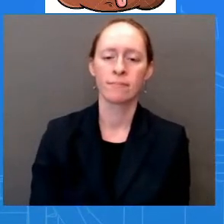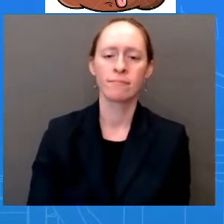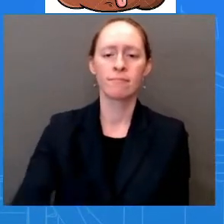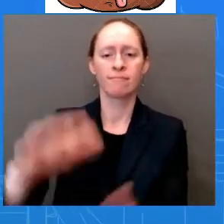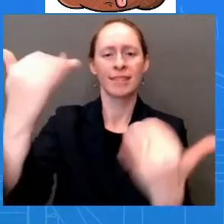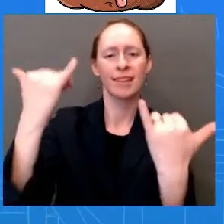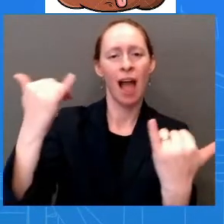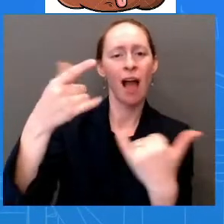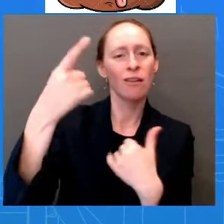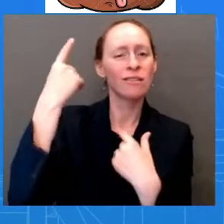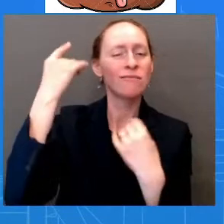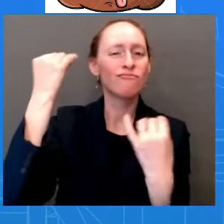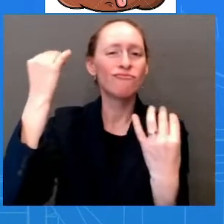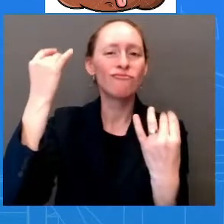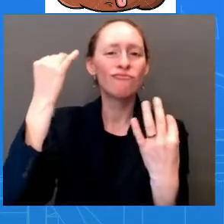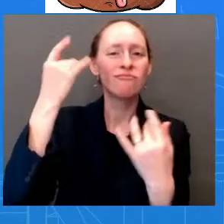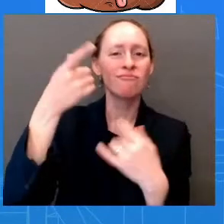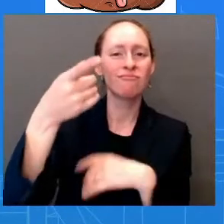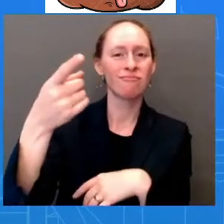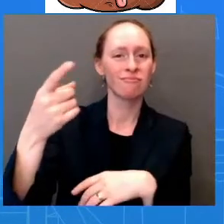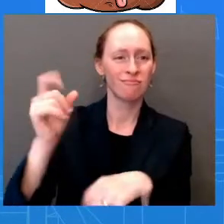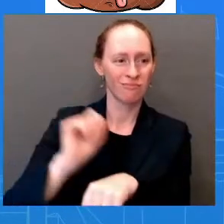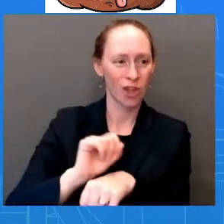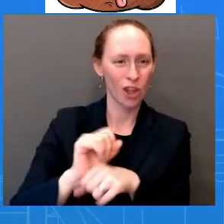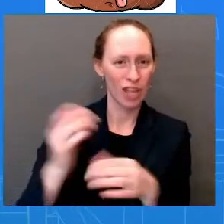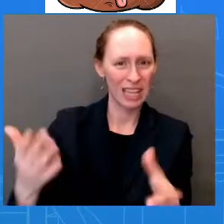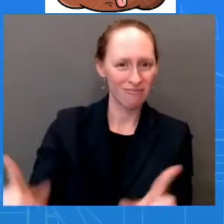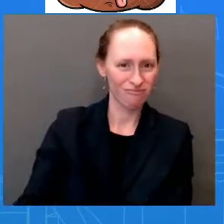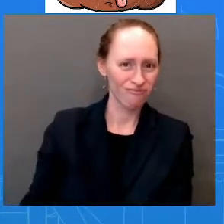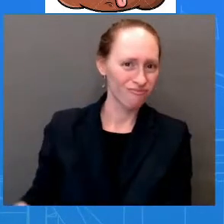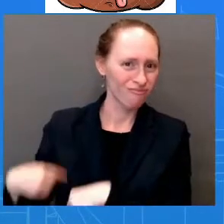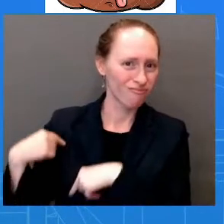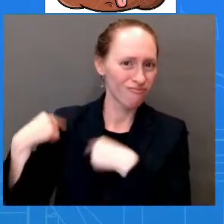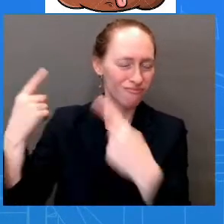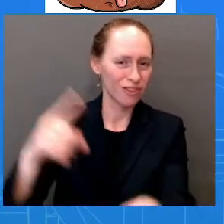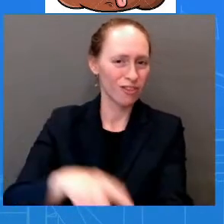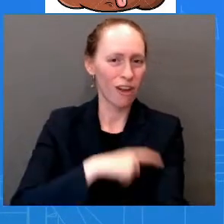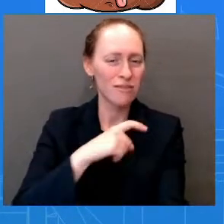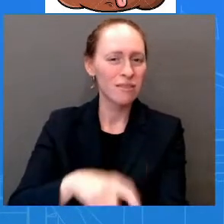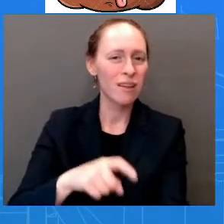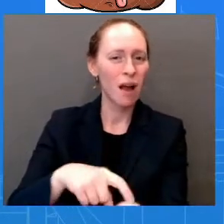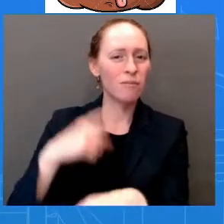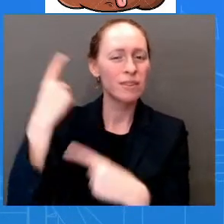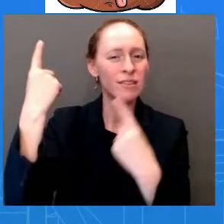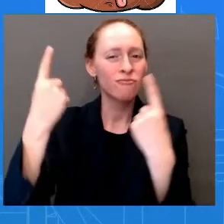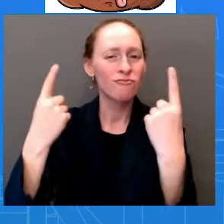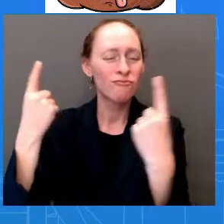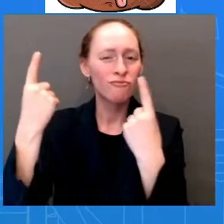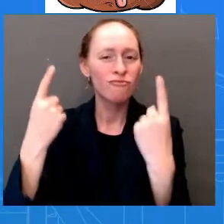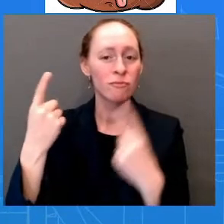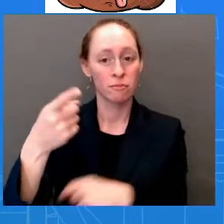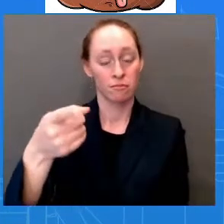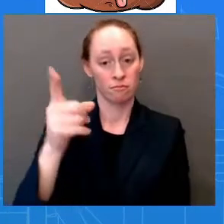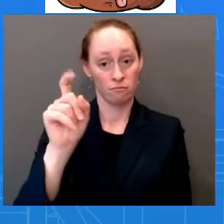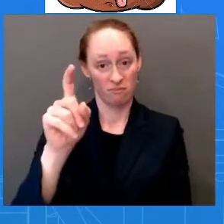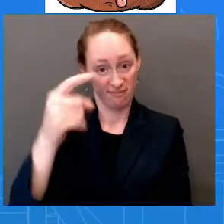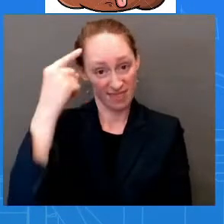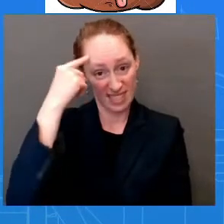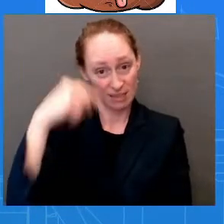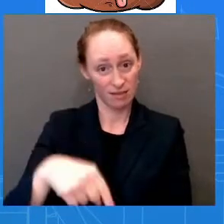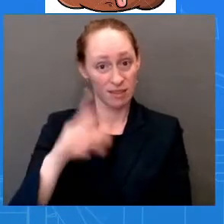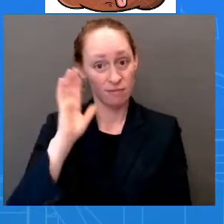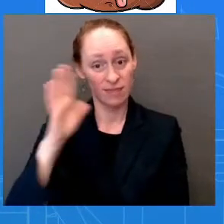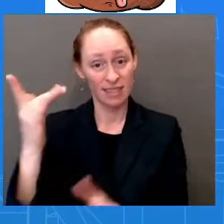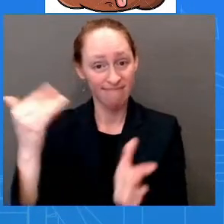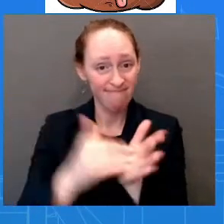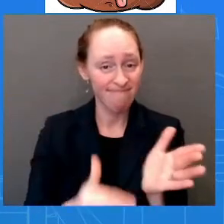are here today, be killing 200 to 300 people a day. No. Did you imagine, you know, the level of cases, and what is your